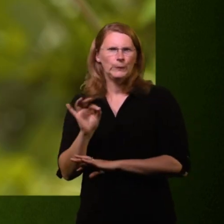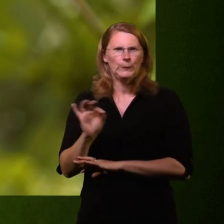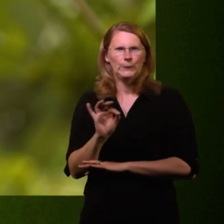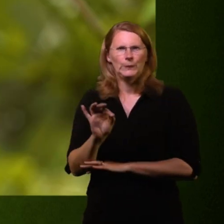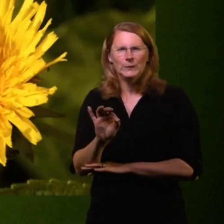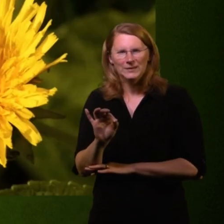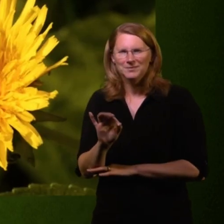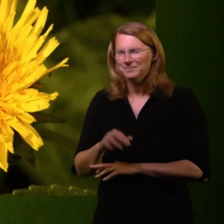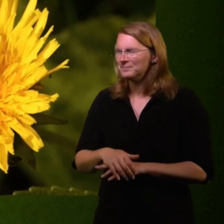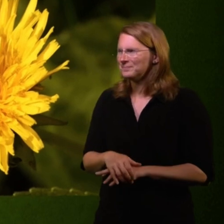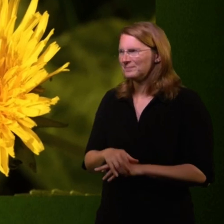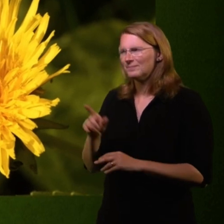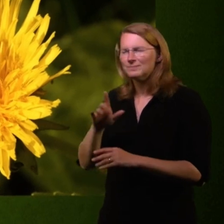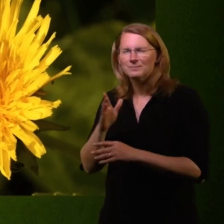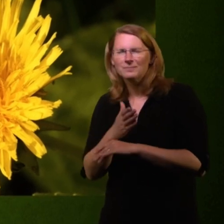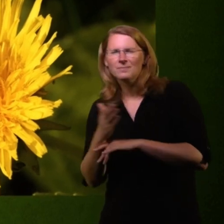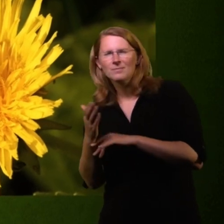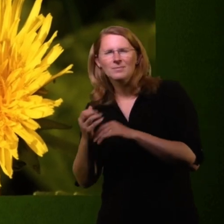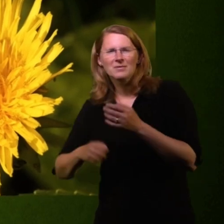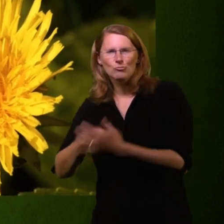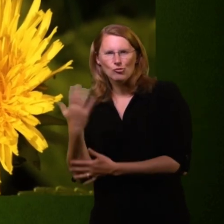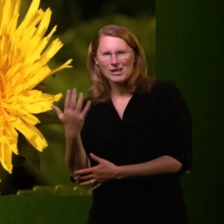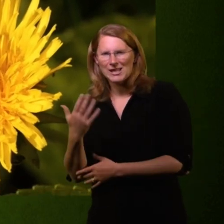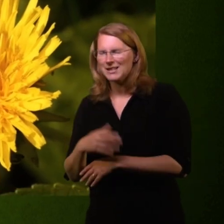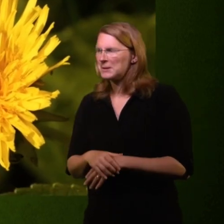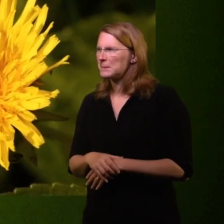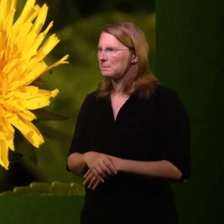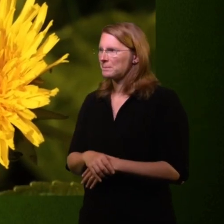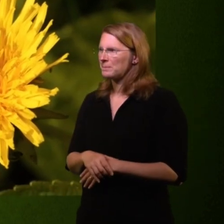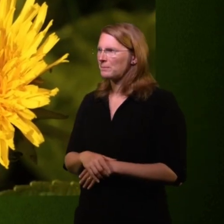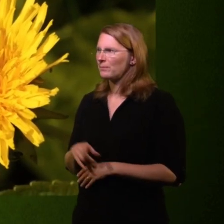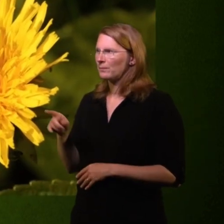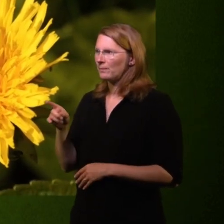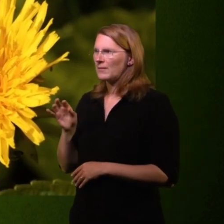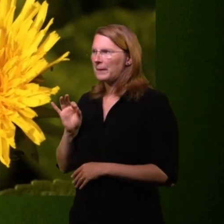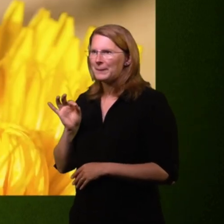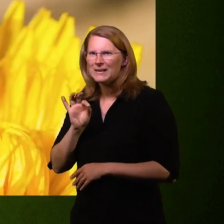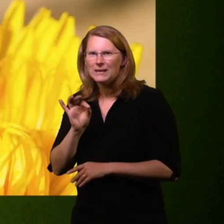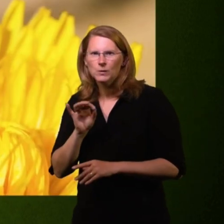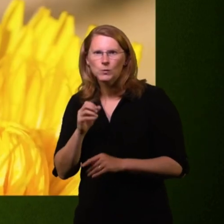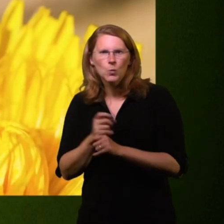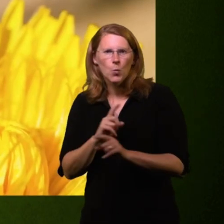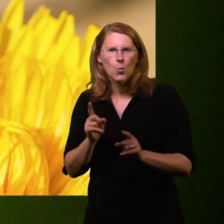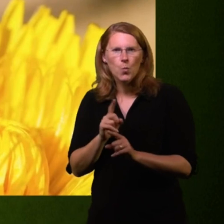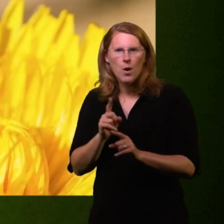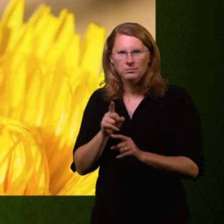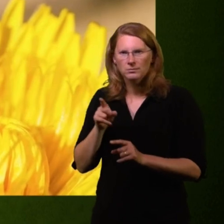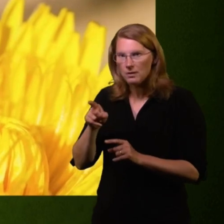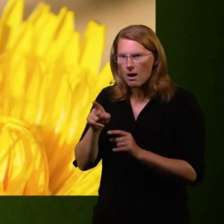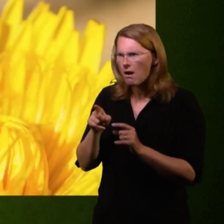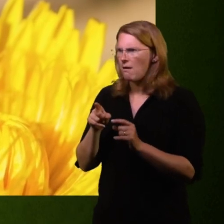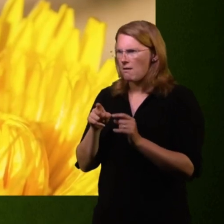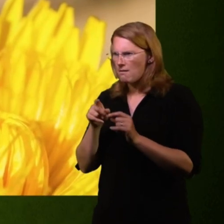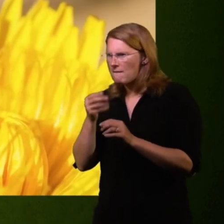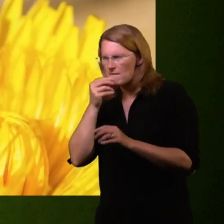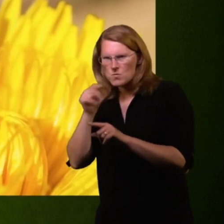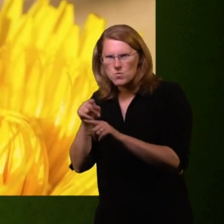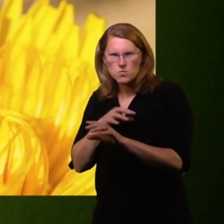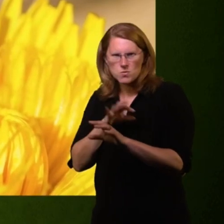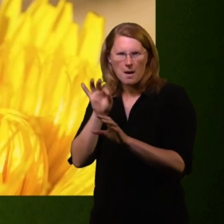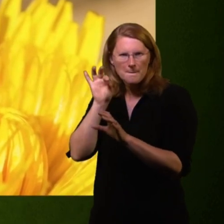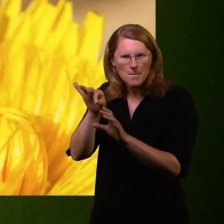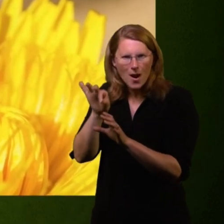has shifted schedules, and bees of all kinds tuck into the nectar and pollen buffet. It's a